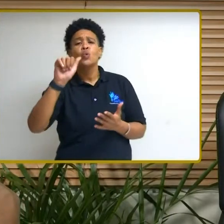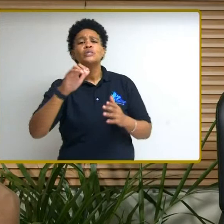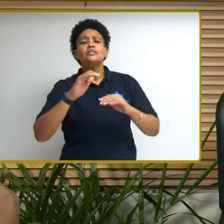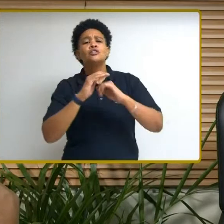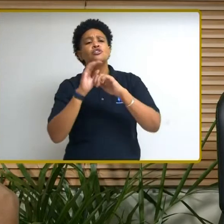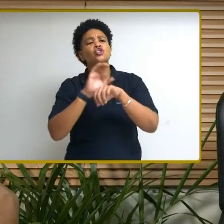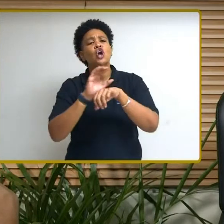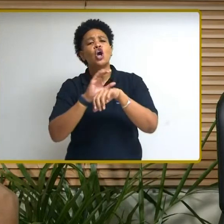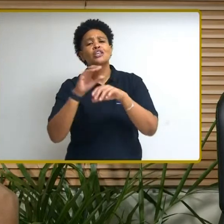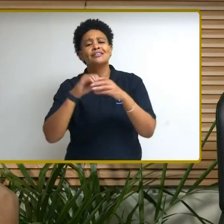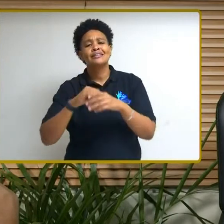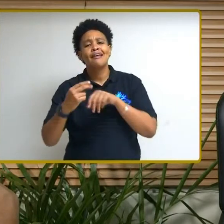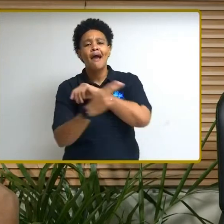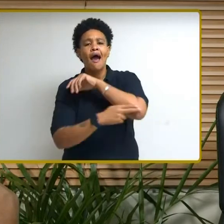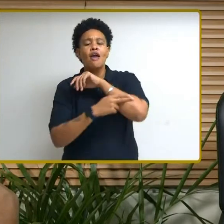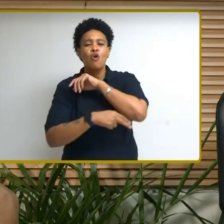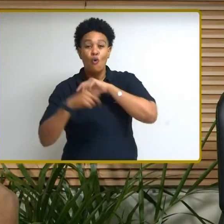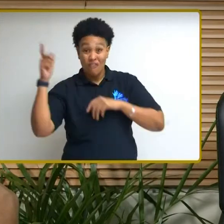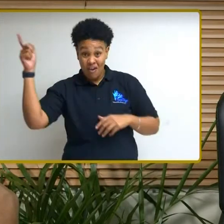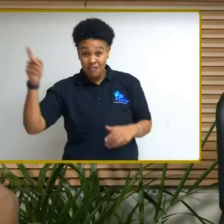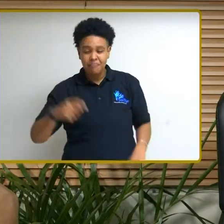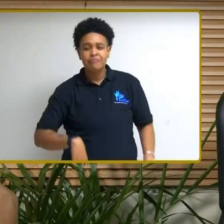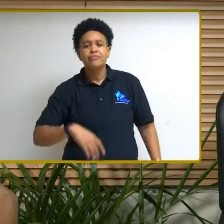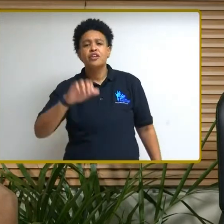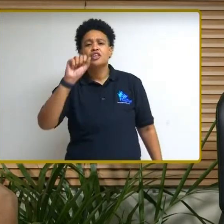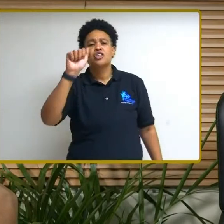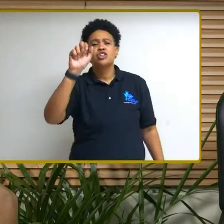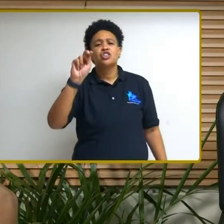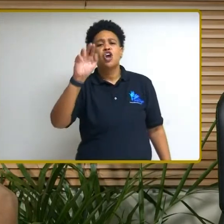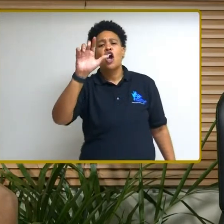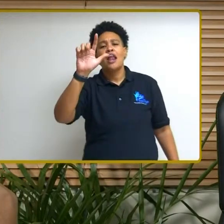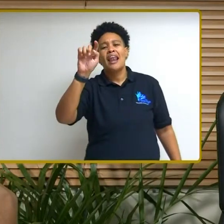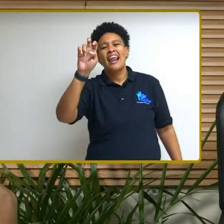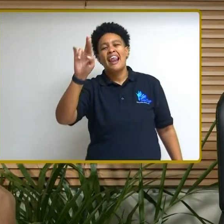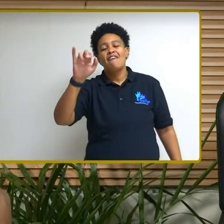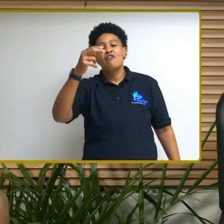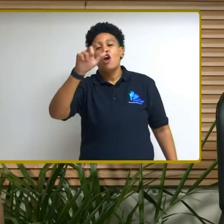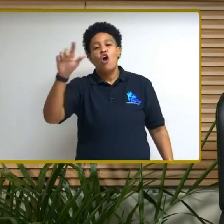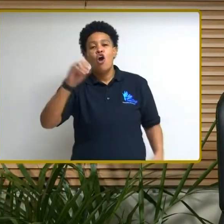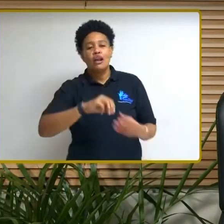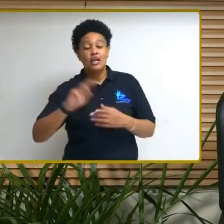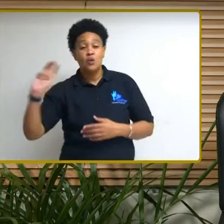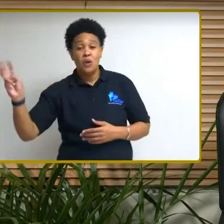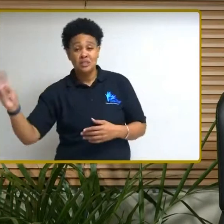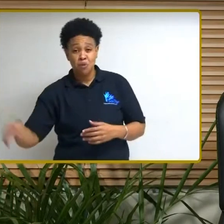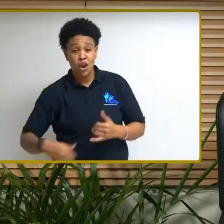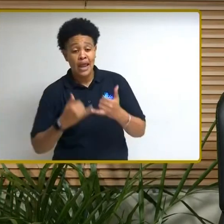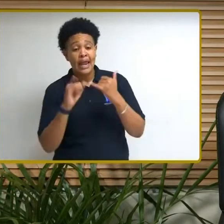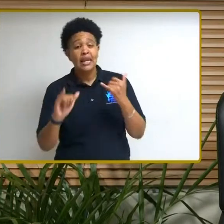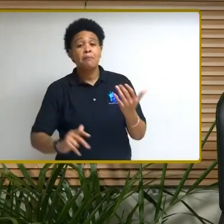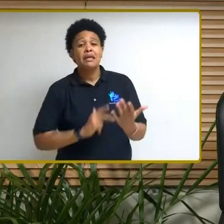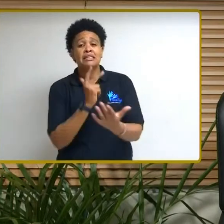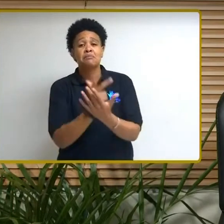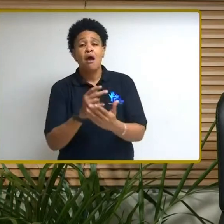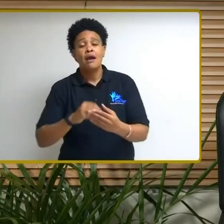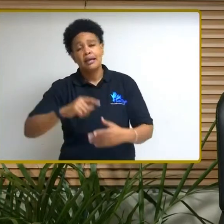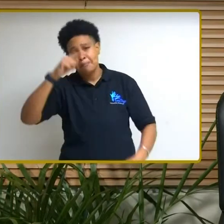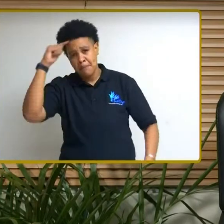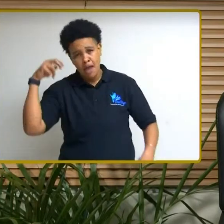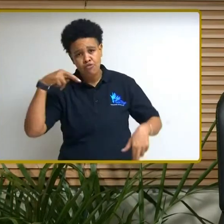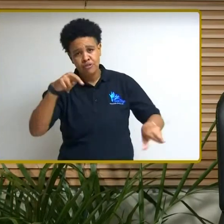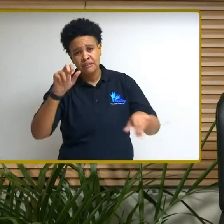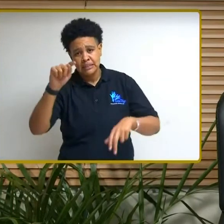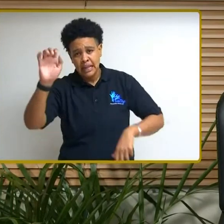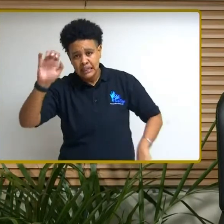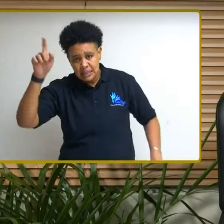Church in Hanover, the Sean Levery Hall in Westmoreland, Independence Park in Black River, St.